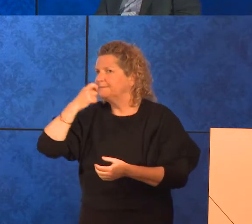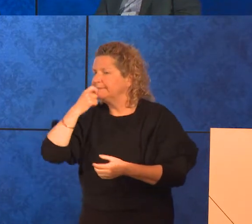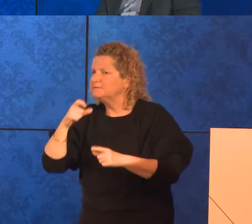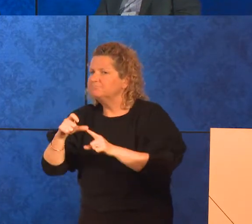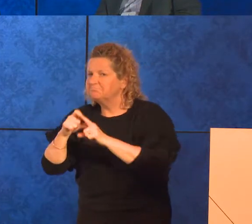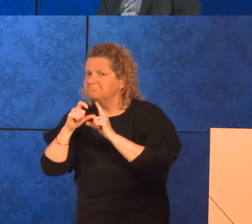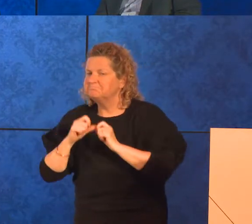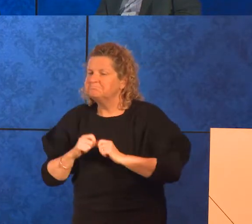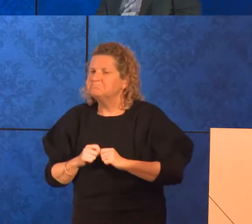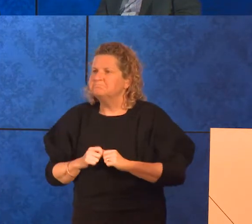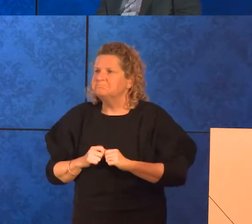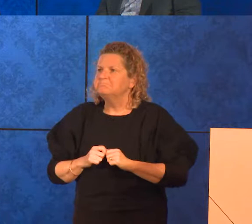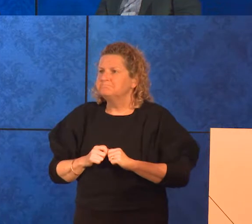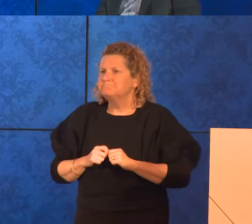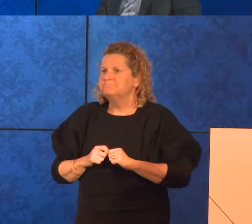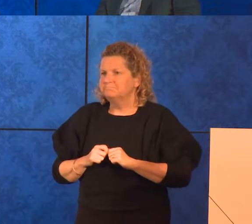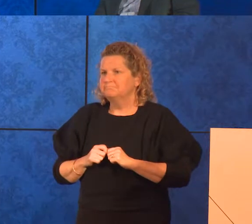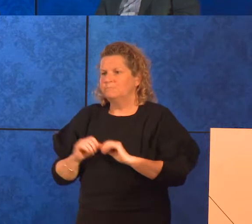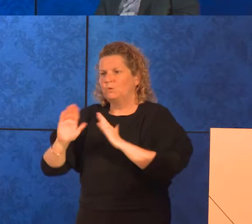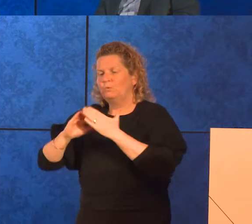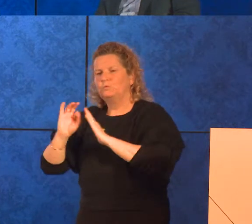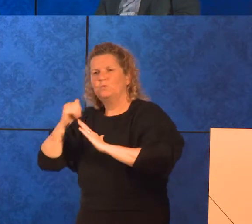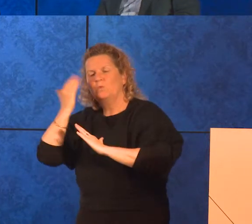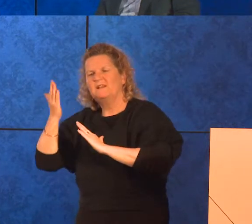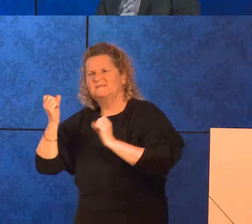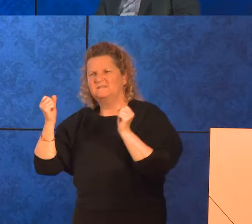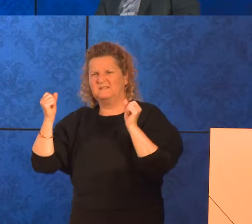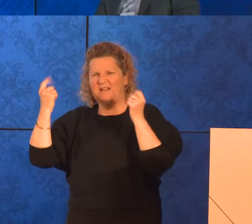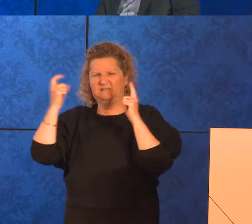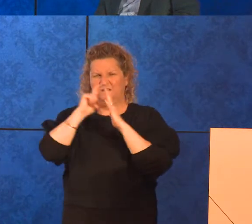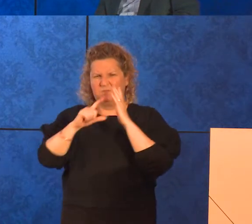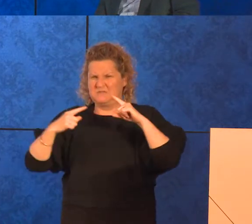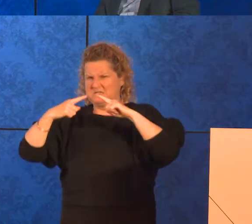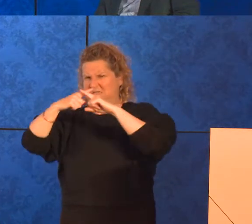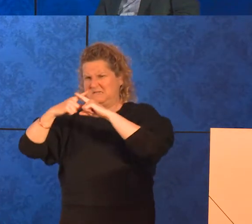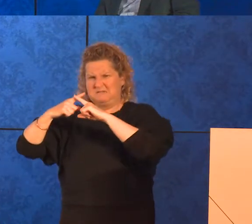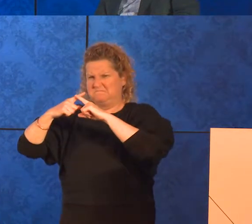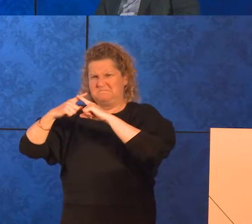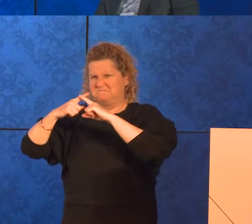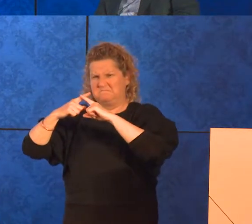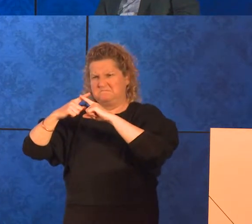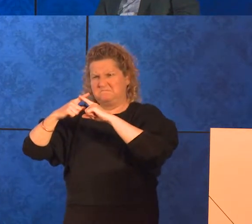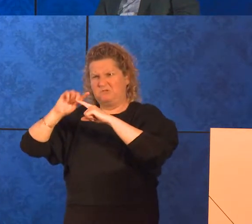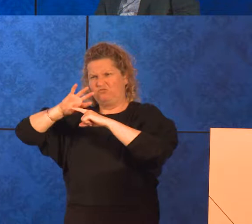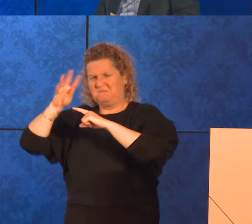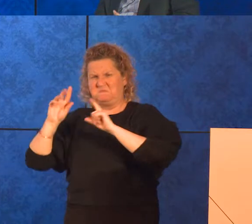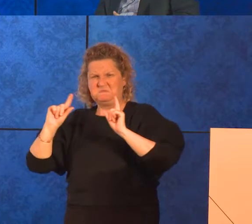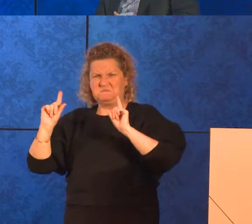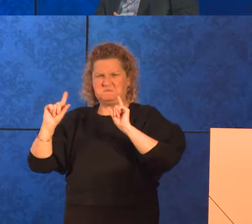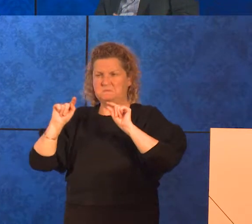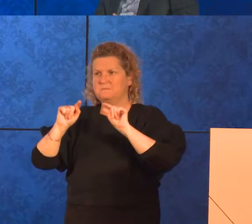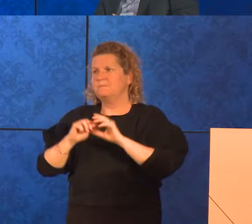one to get the community to understand the intersection of those issues, but I will say that I think